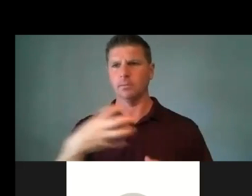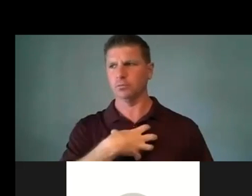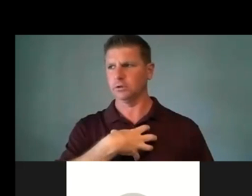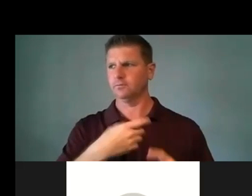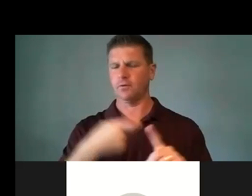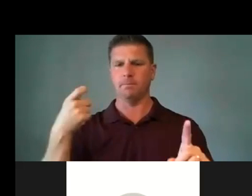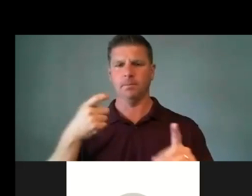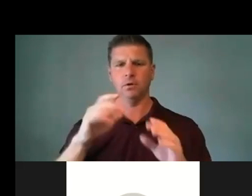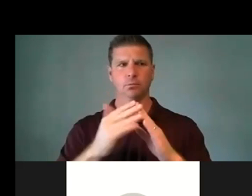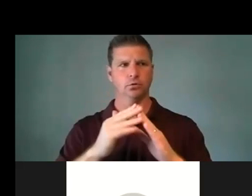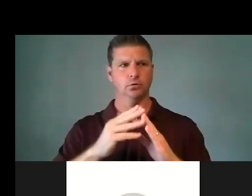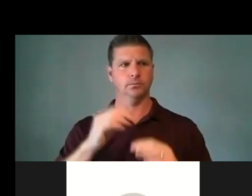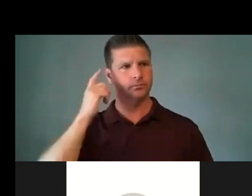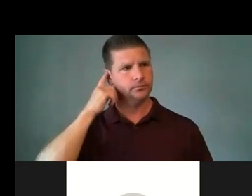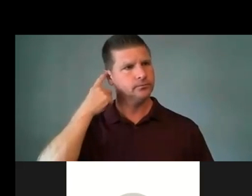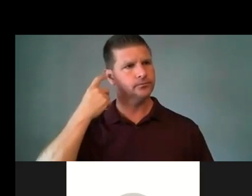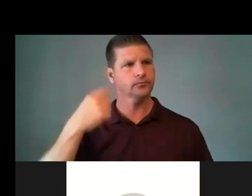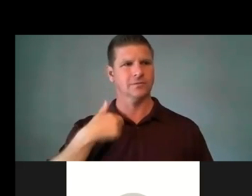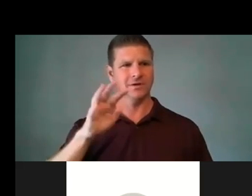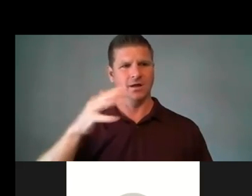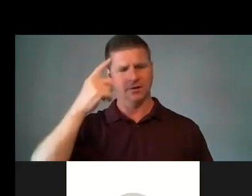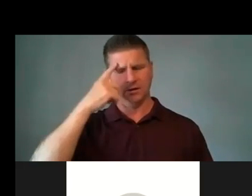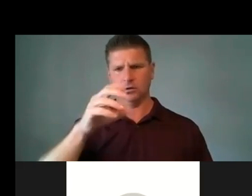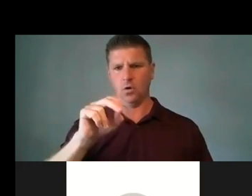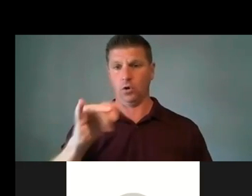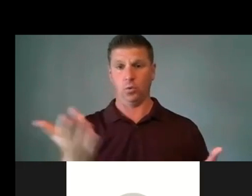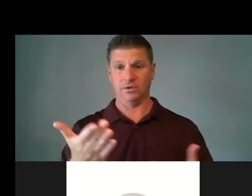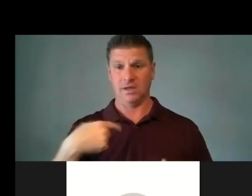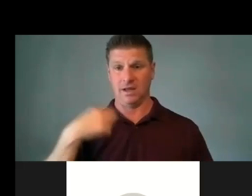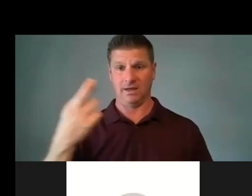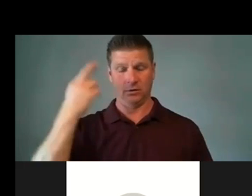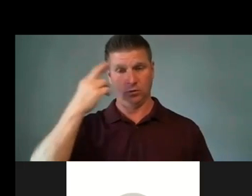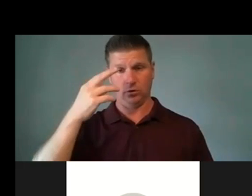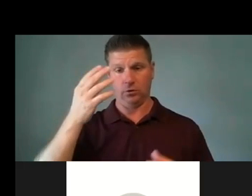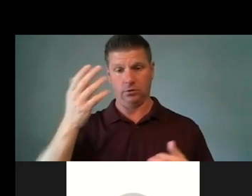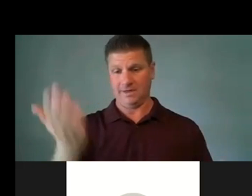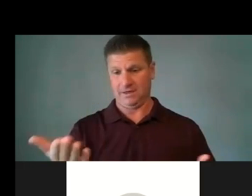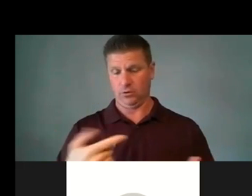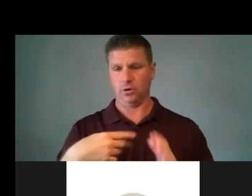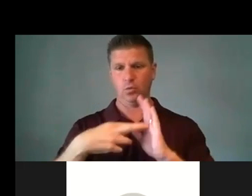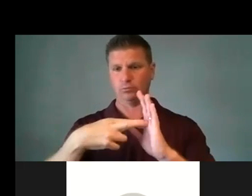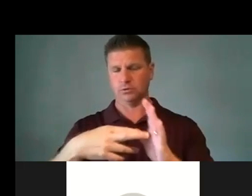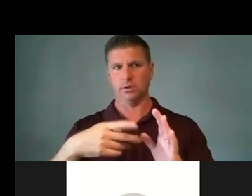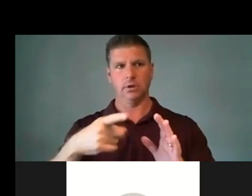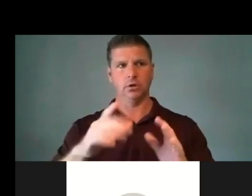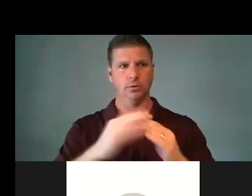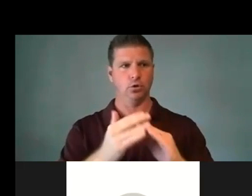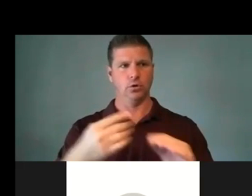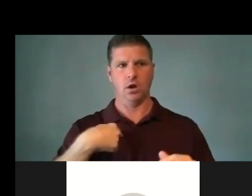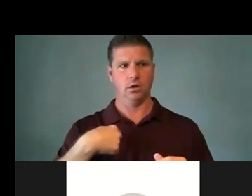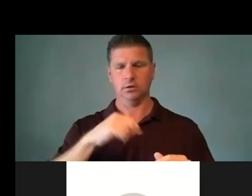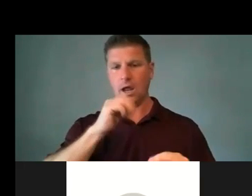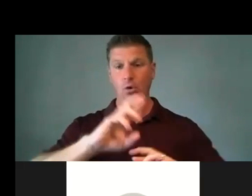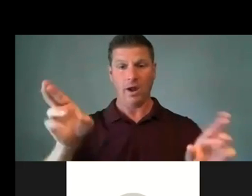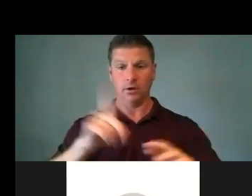community. I kind of think the only reason I'm here is to represent the community, and so I'm not quite ready to